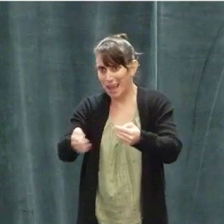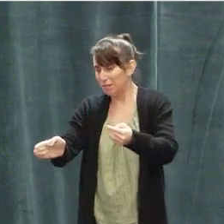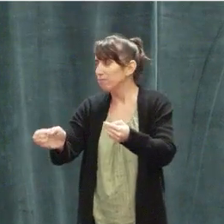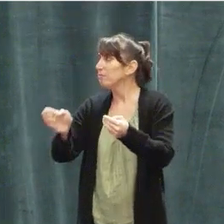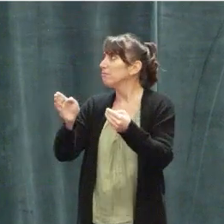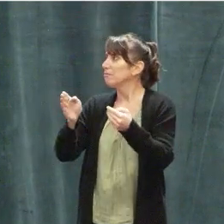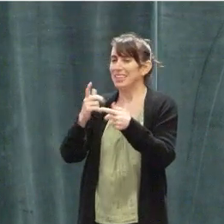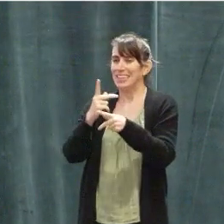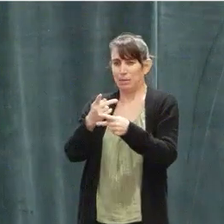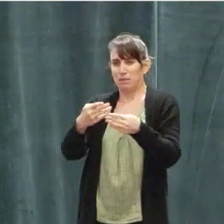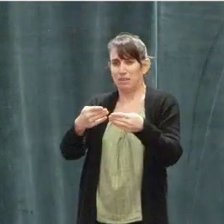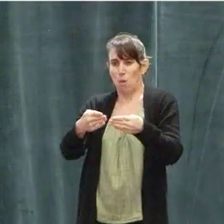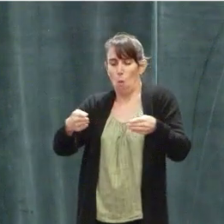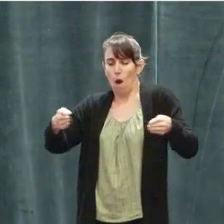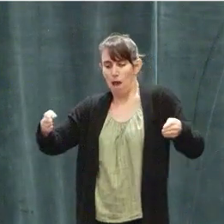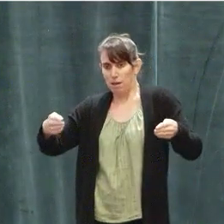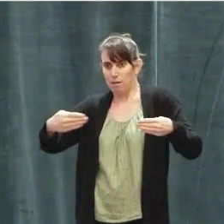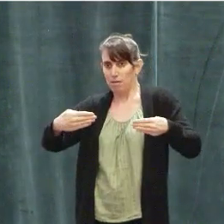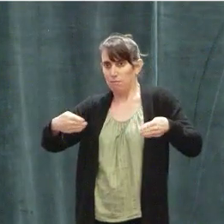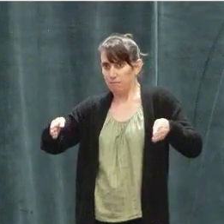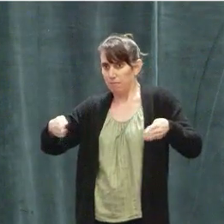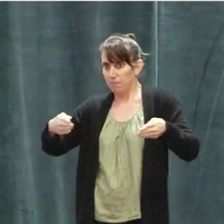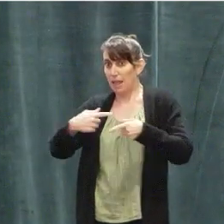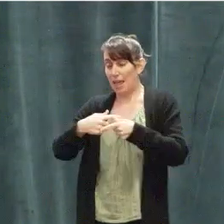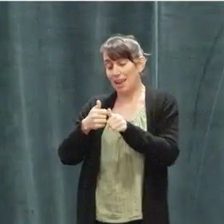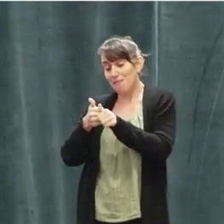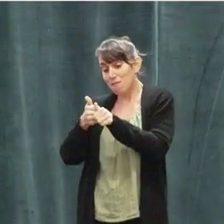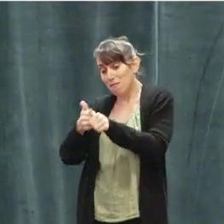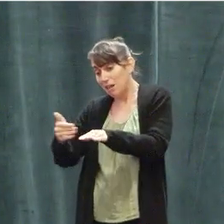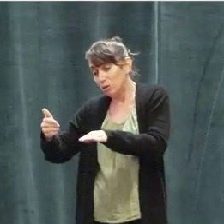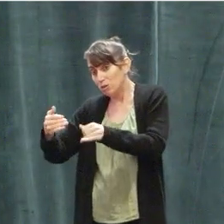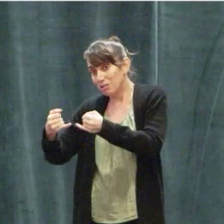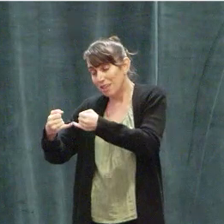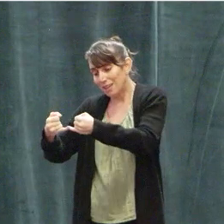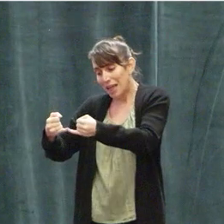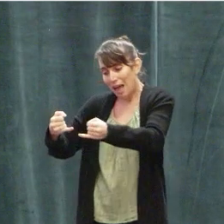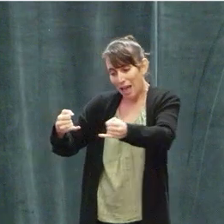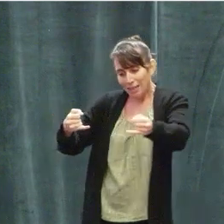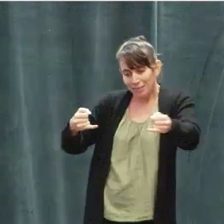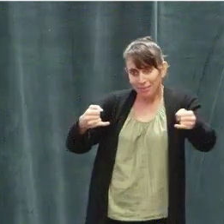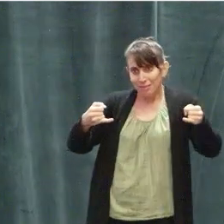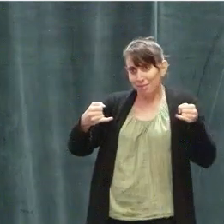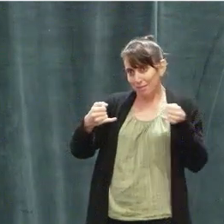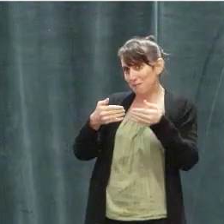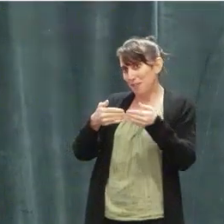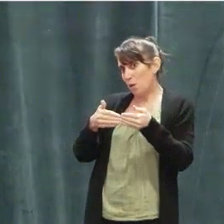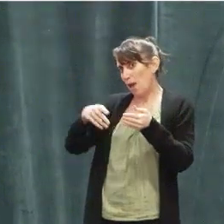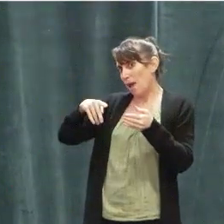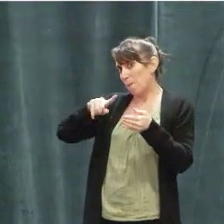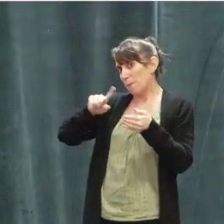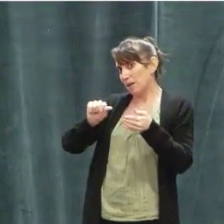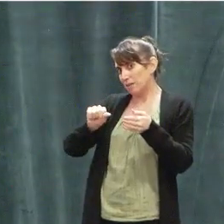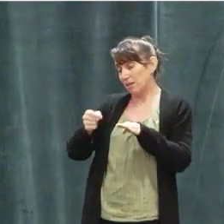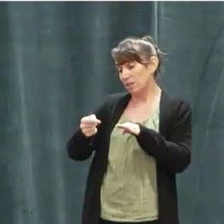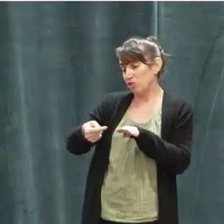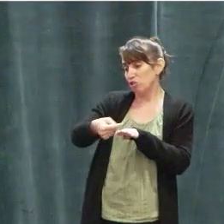then it crosses up over and follows the line of Gateway Plaza up until it turns the corner at Gateway Plaza